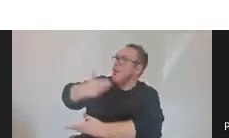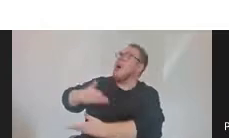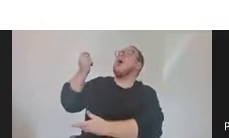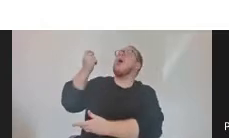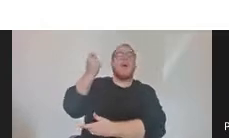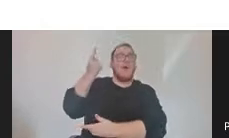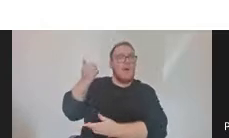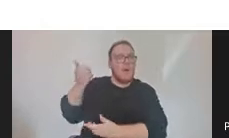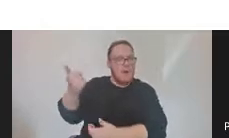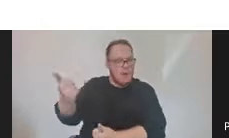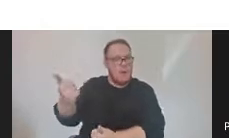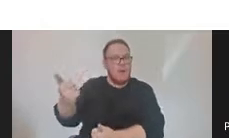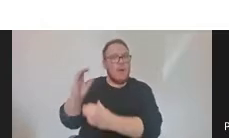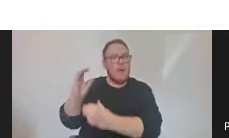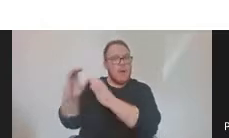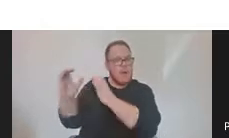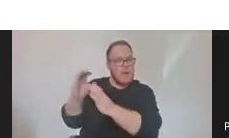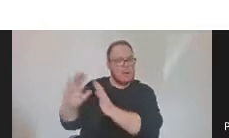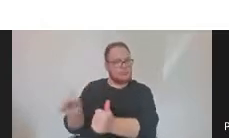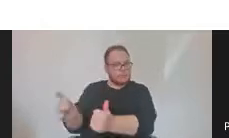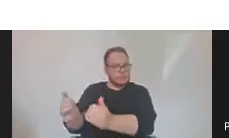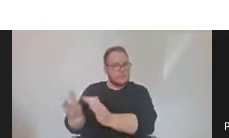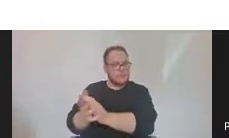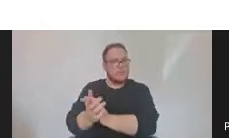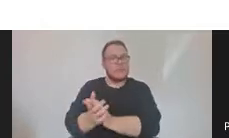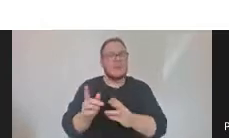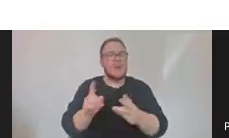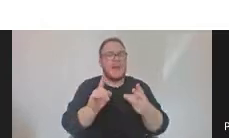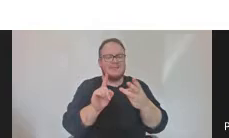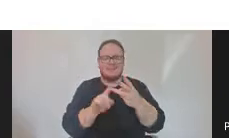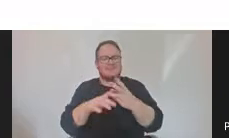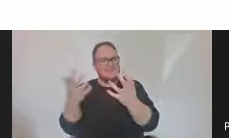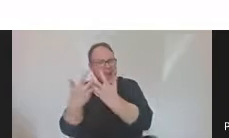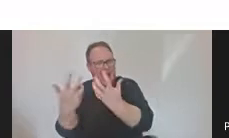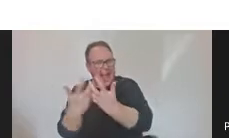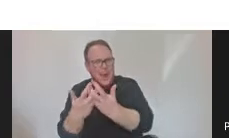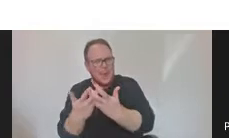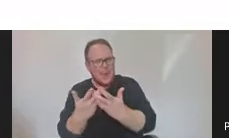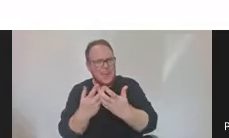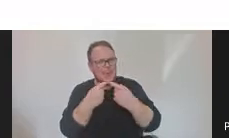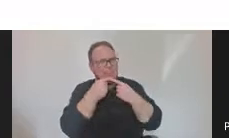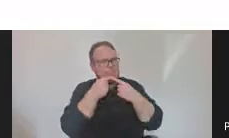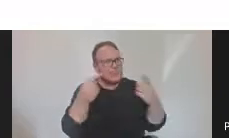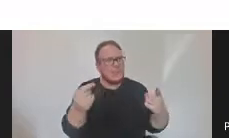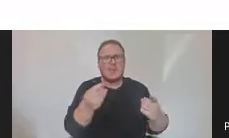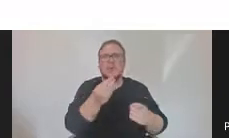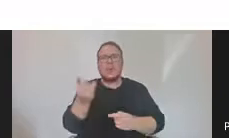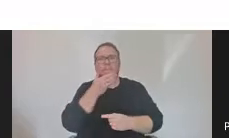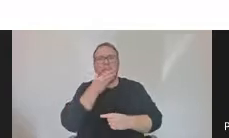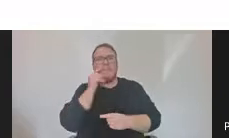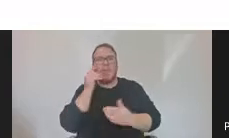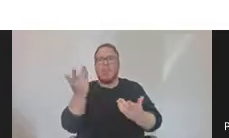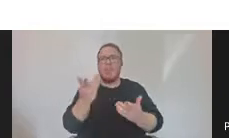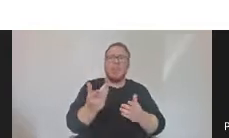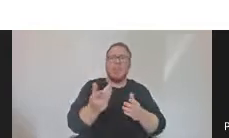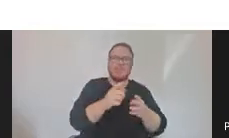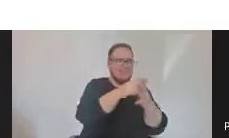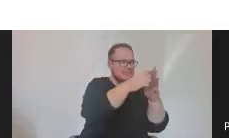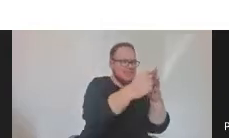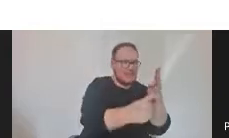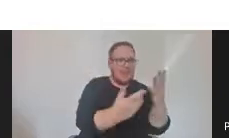on our side. And then the mechanism, sometimes there was mechanisms which made it difficult for certain groups, certain disabled groups, or certain